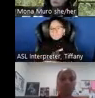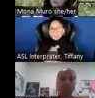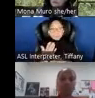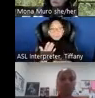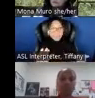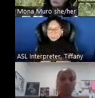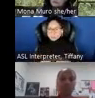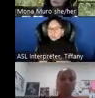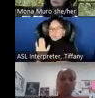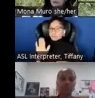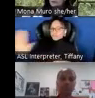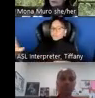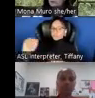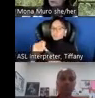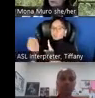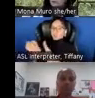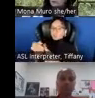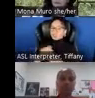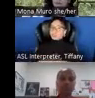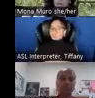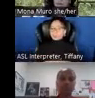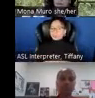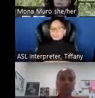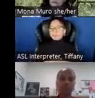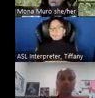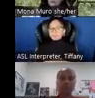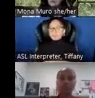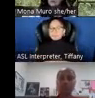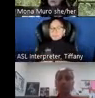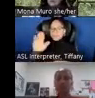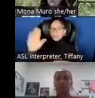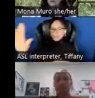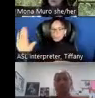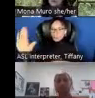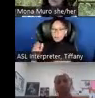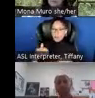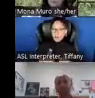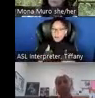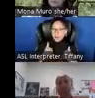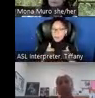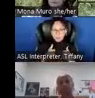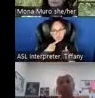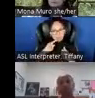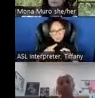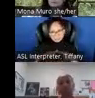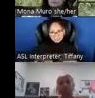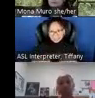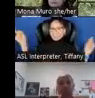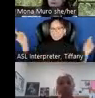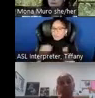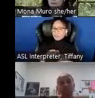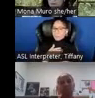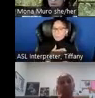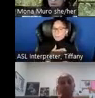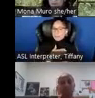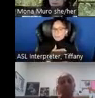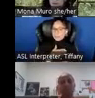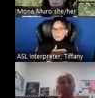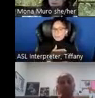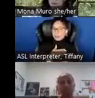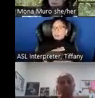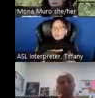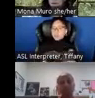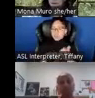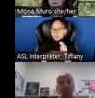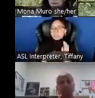because they are living a life that is like radically different from mine. And I need to be centering that much